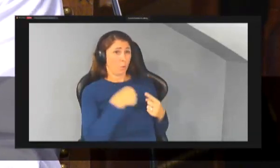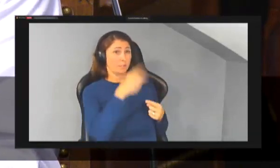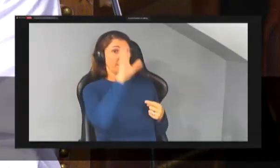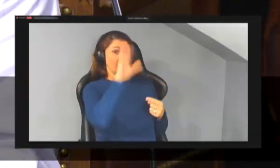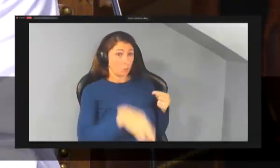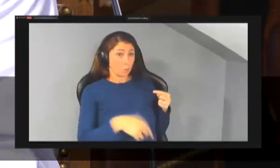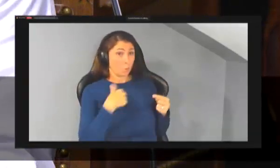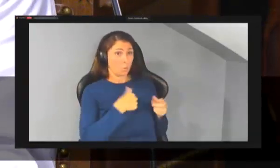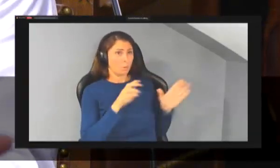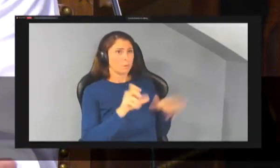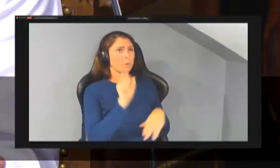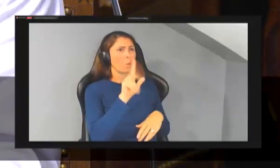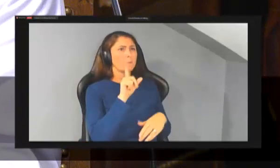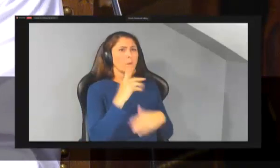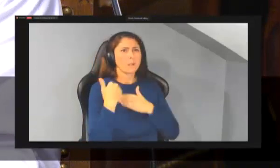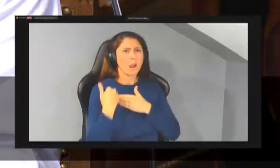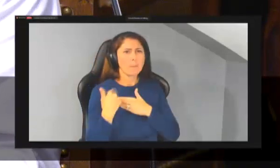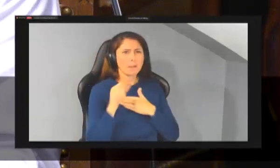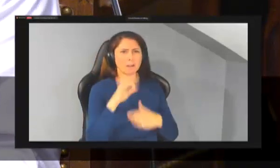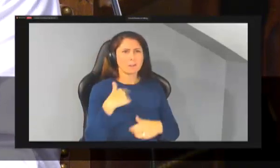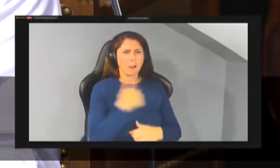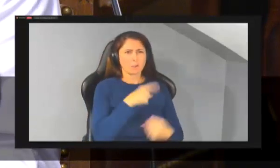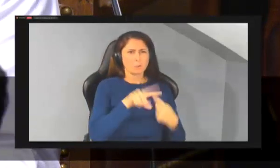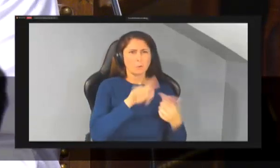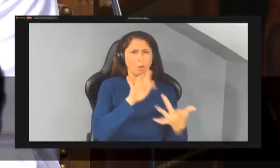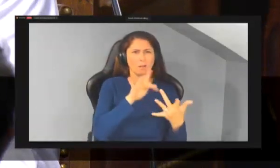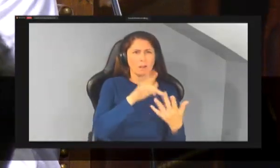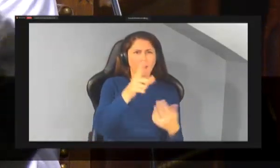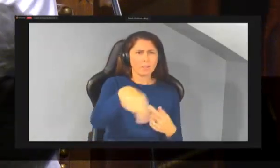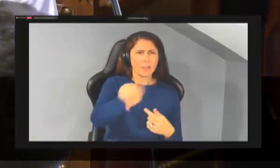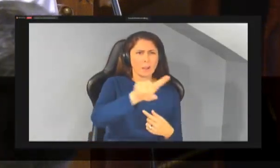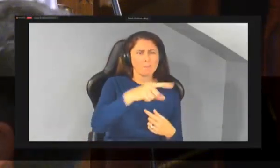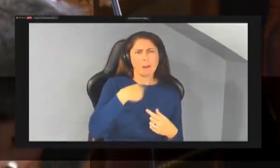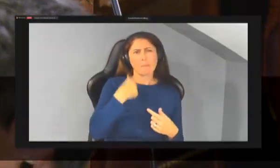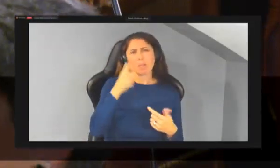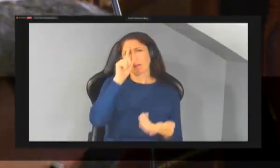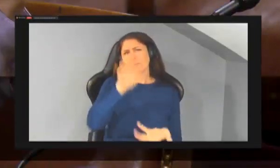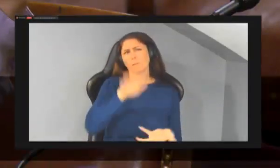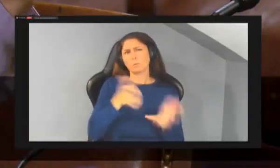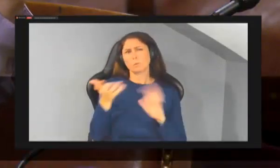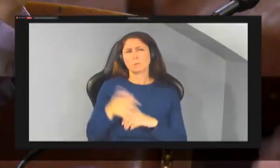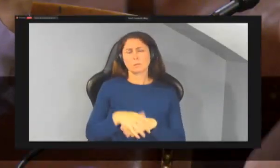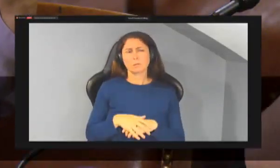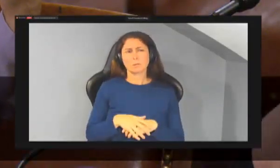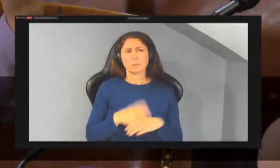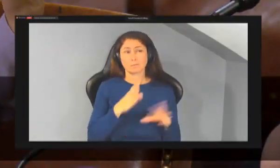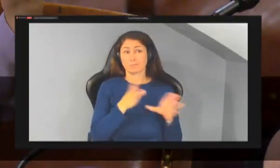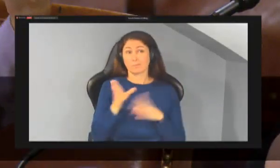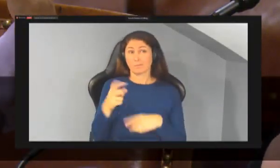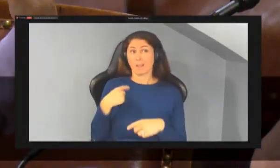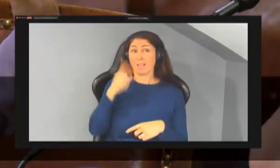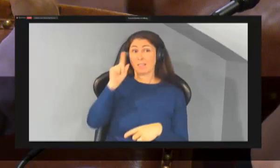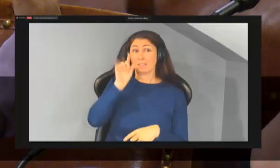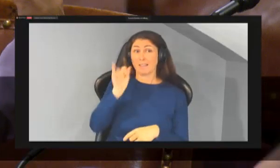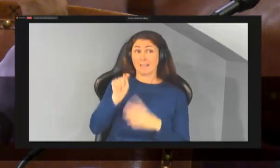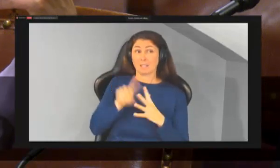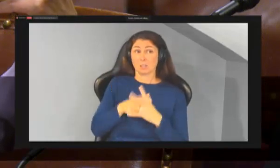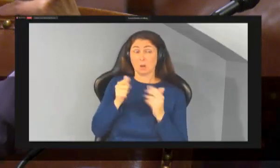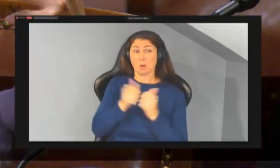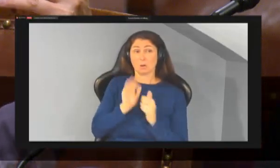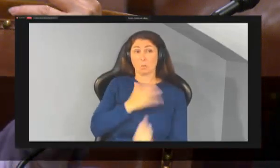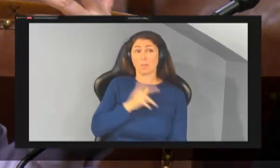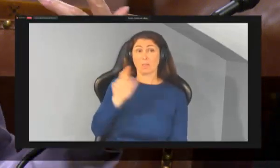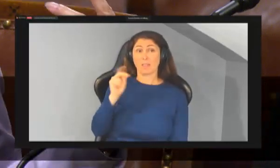this, or there was an obligation of us to contact them? I'm kind of confused. I think it started with our rangers and